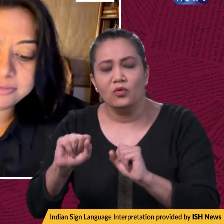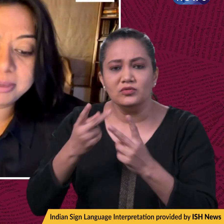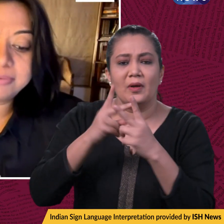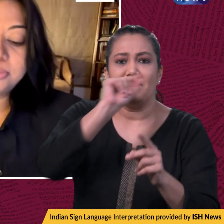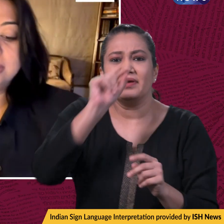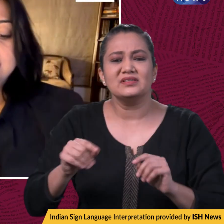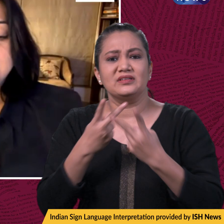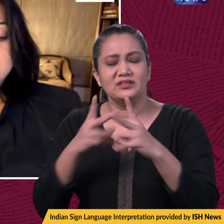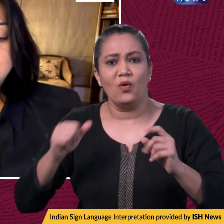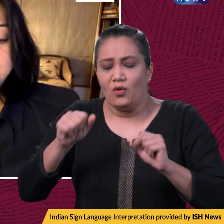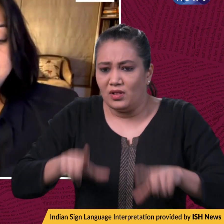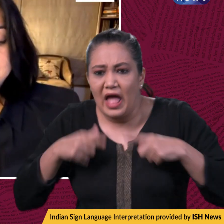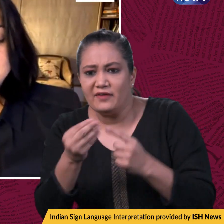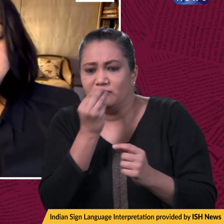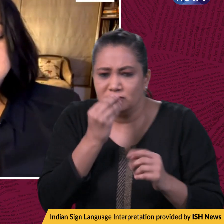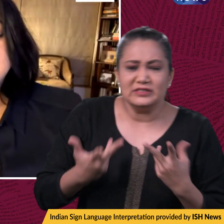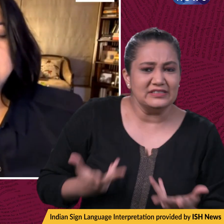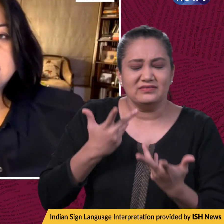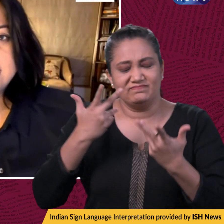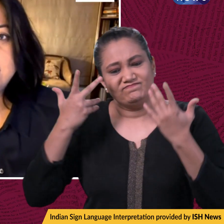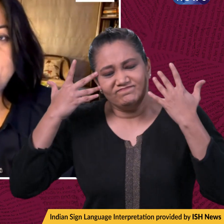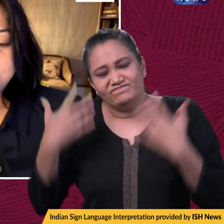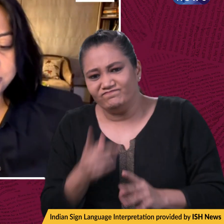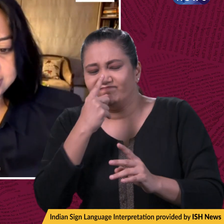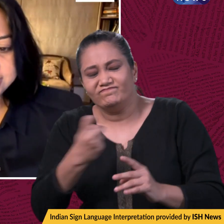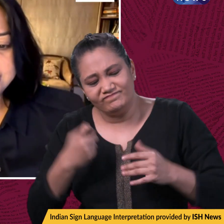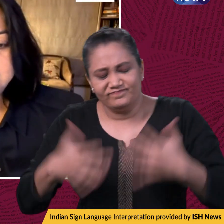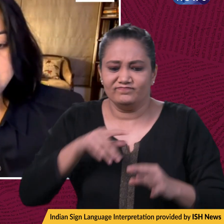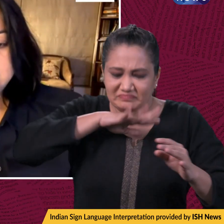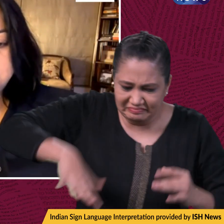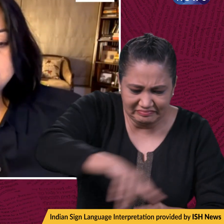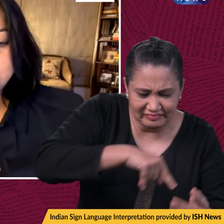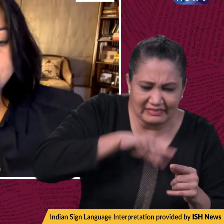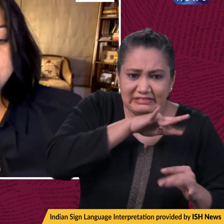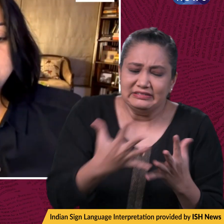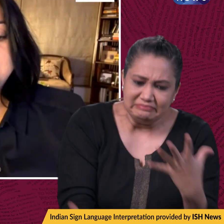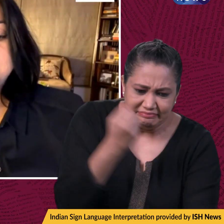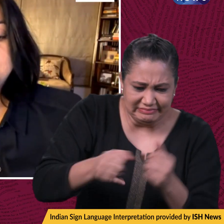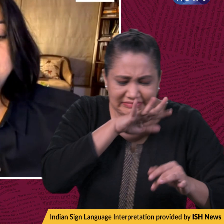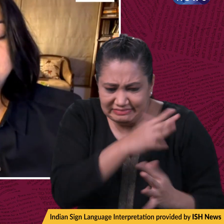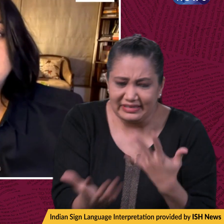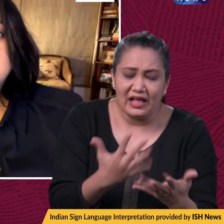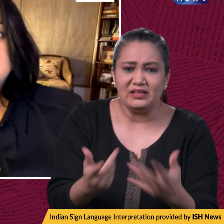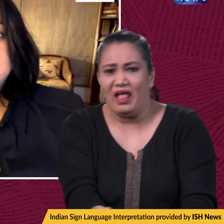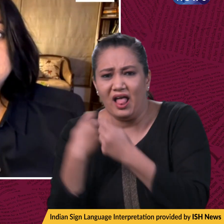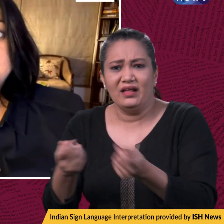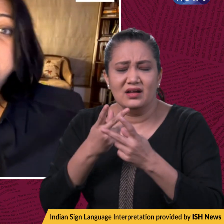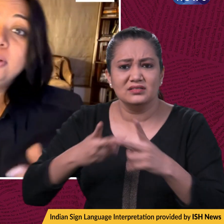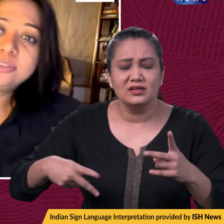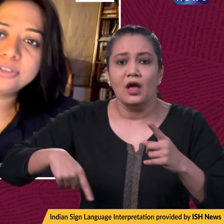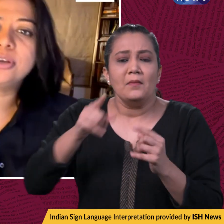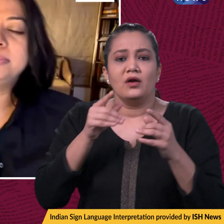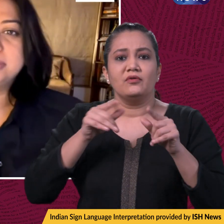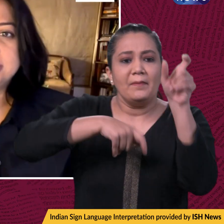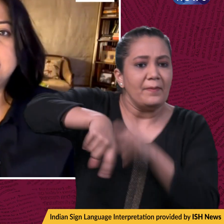bondage. Apart from having to earn their livelihood by manually carrying human waste, these workers are also forcibly kept away from the public sphere